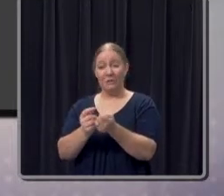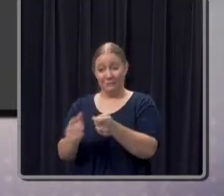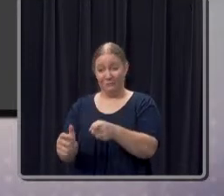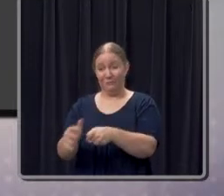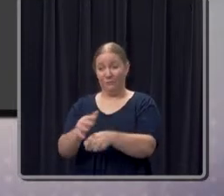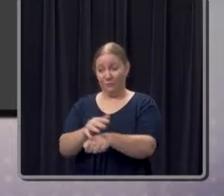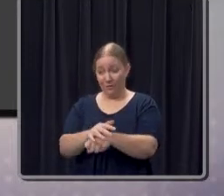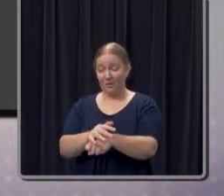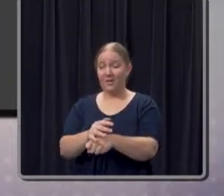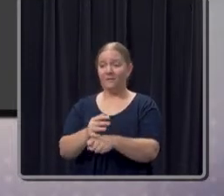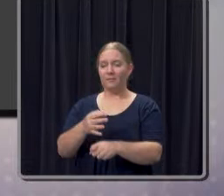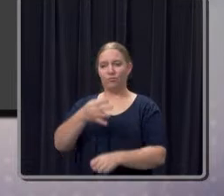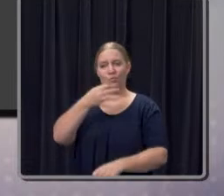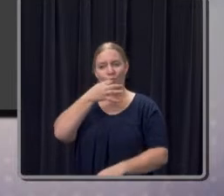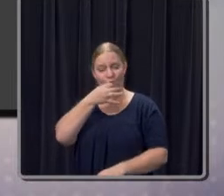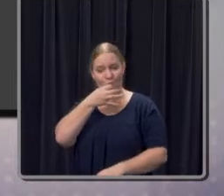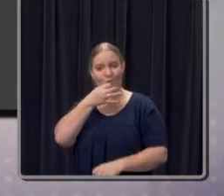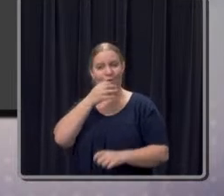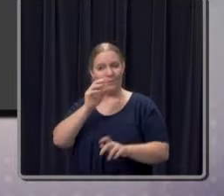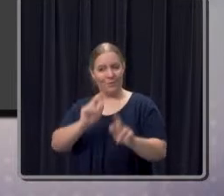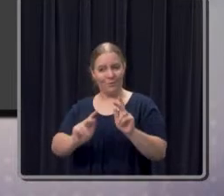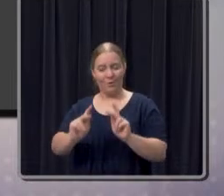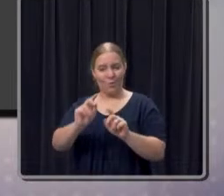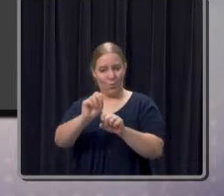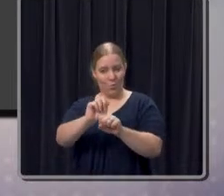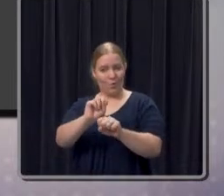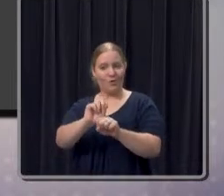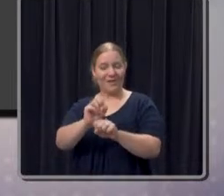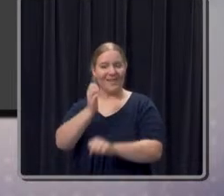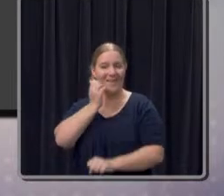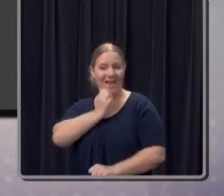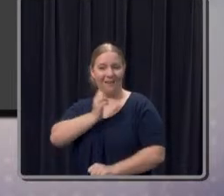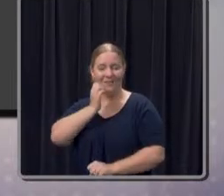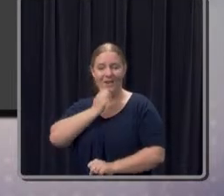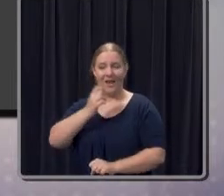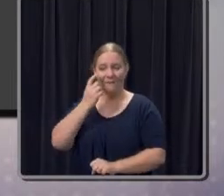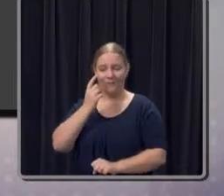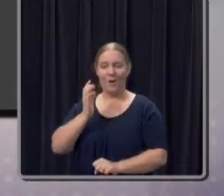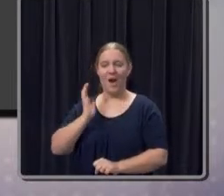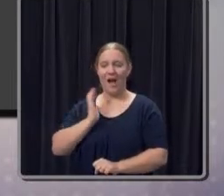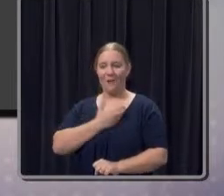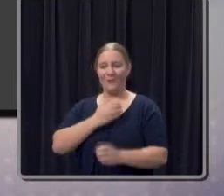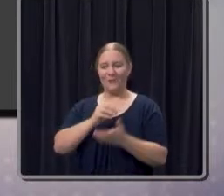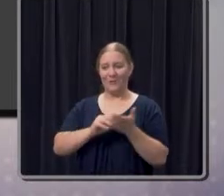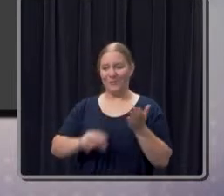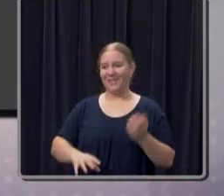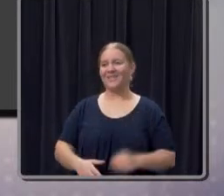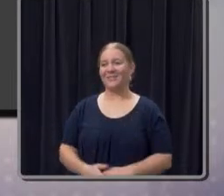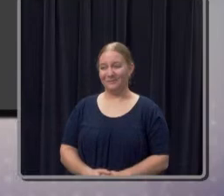full of excellent folks working every day on behalf of our students.